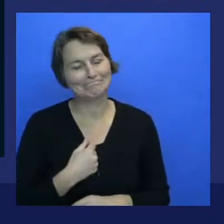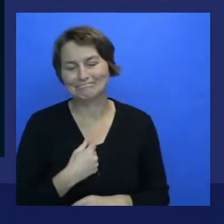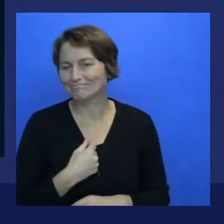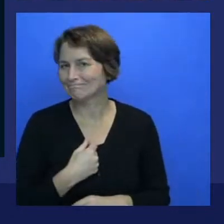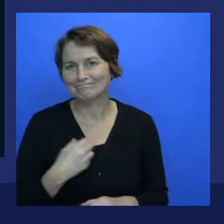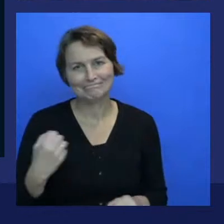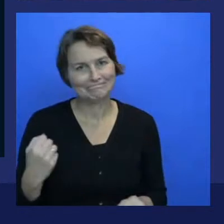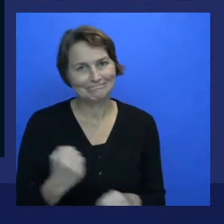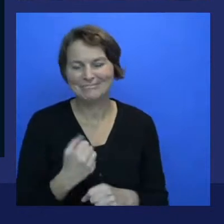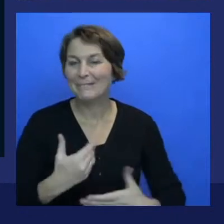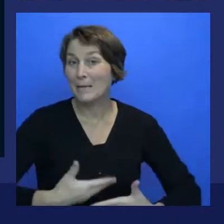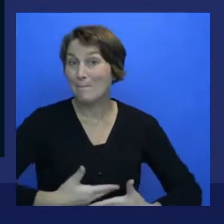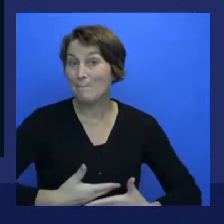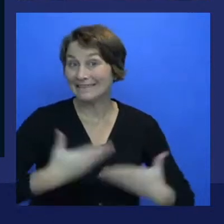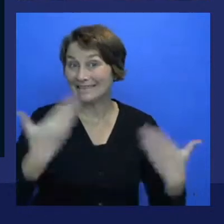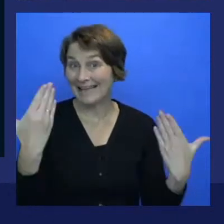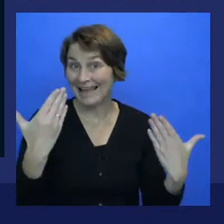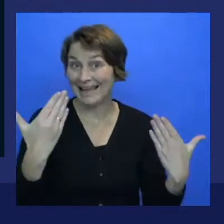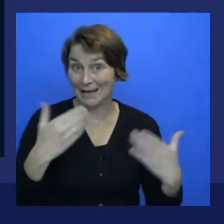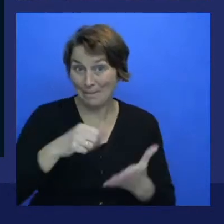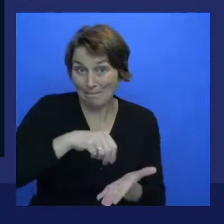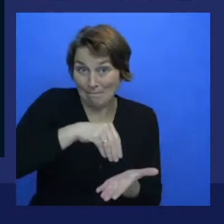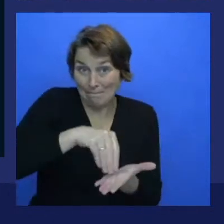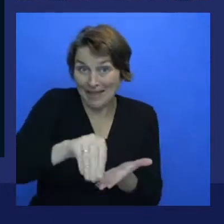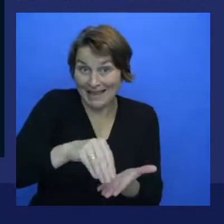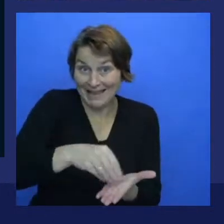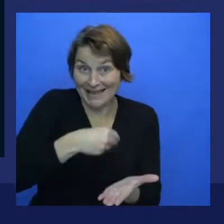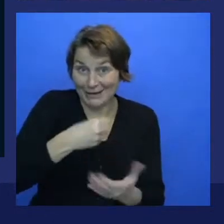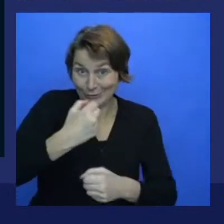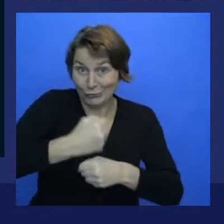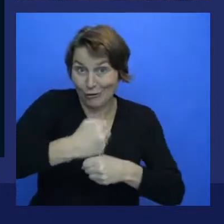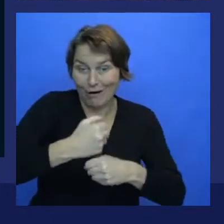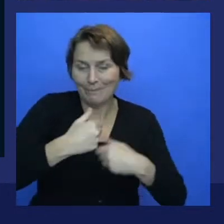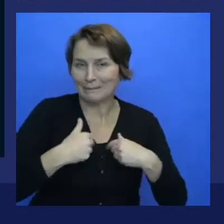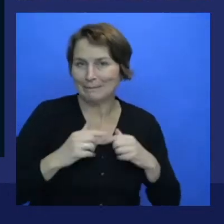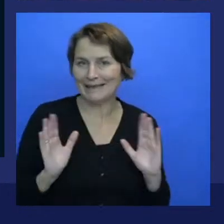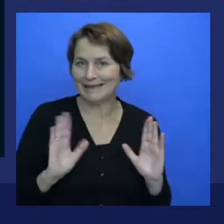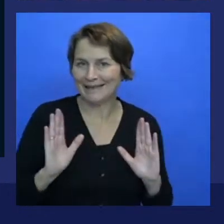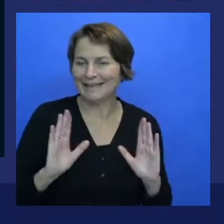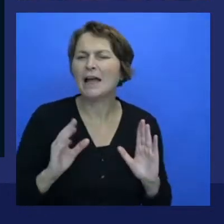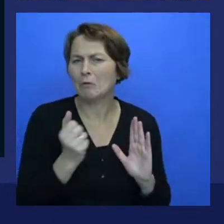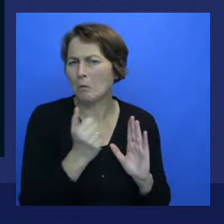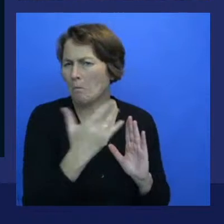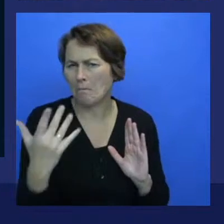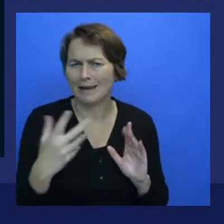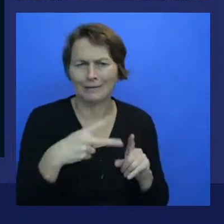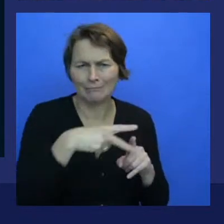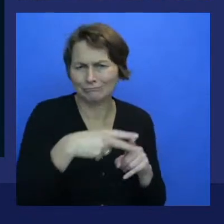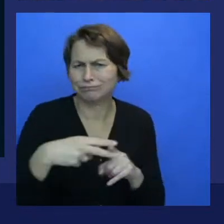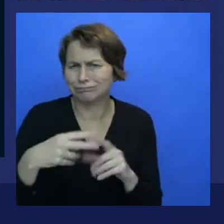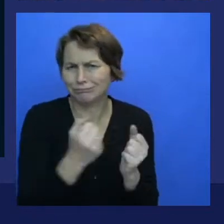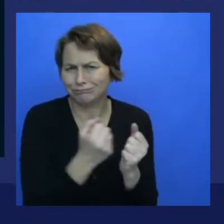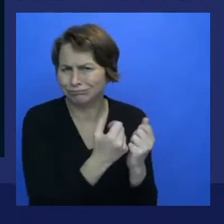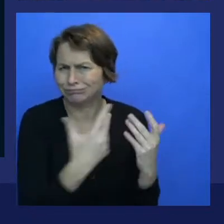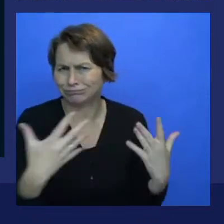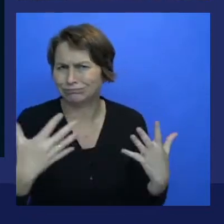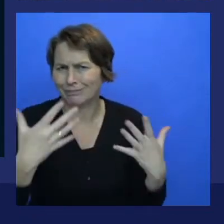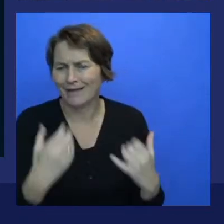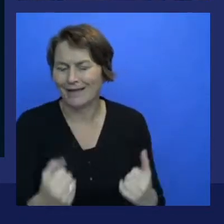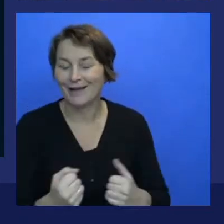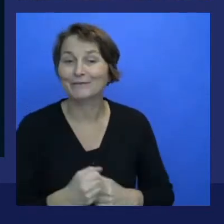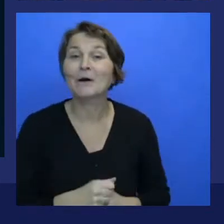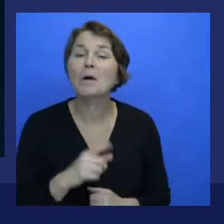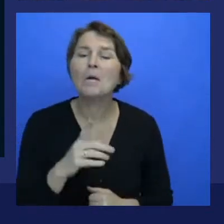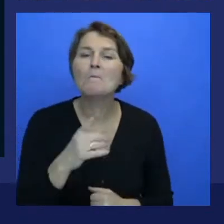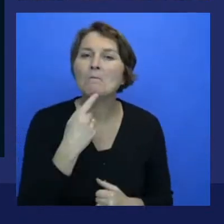job because we have lots of third-party tools. I am mostly doing back-end